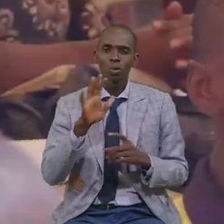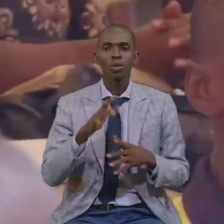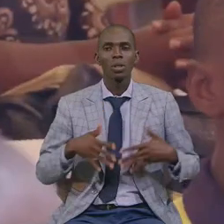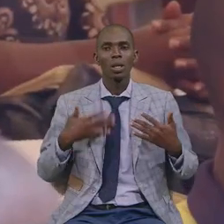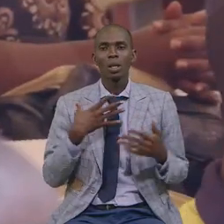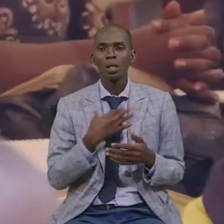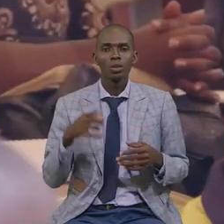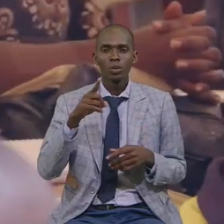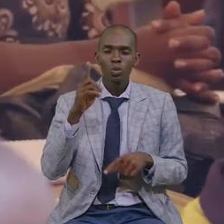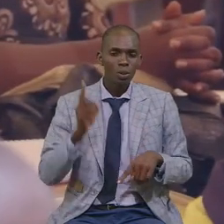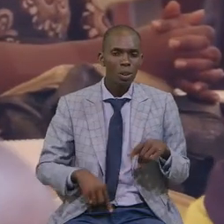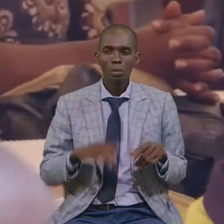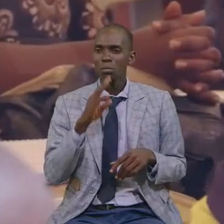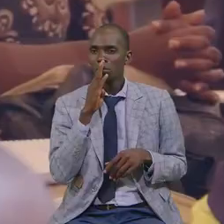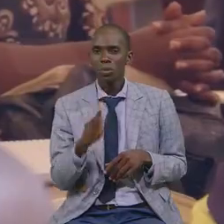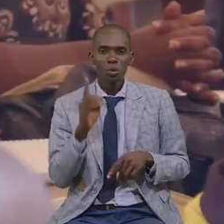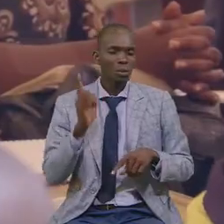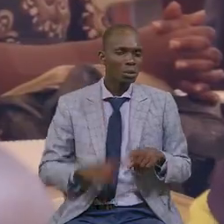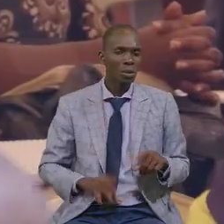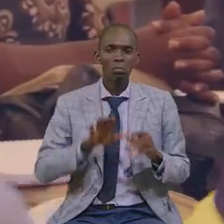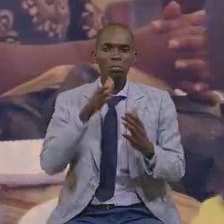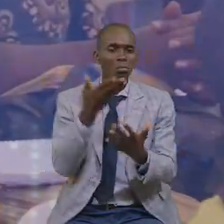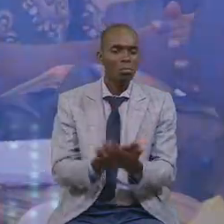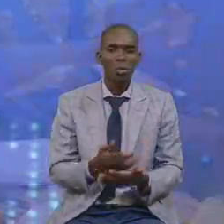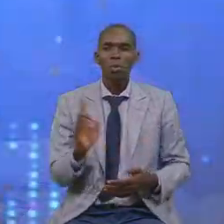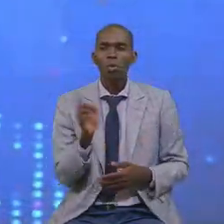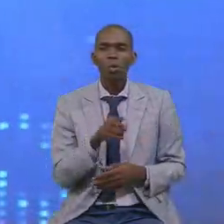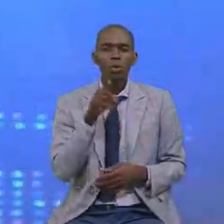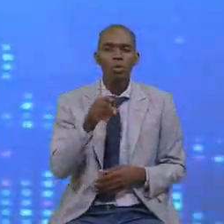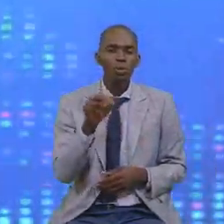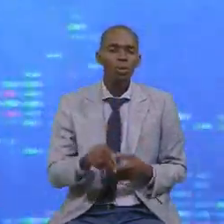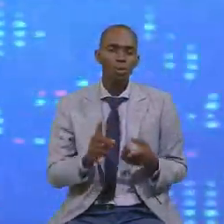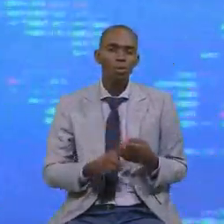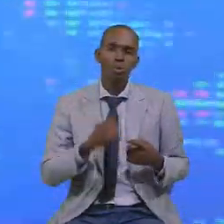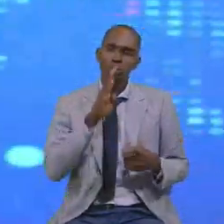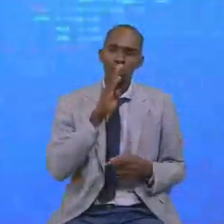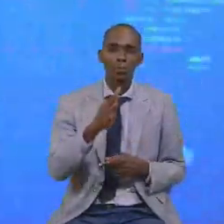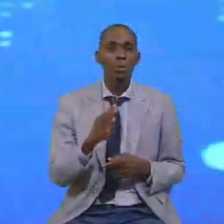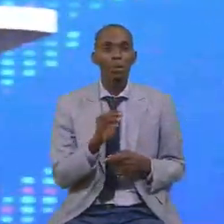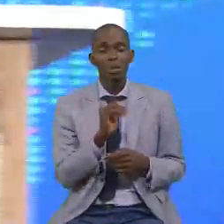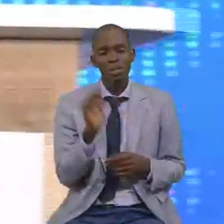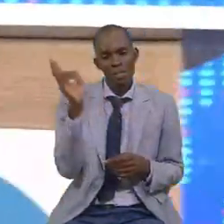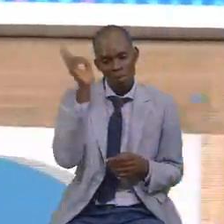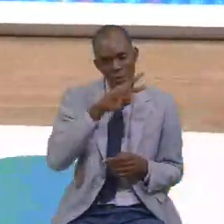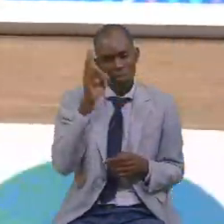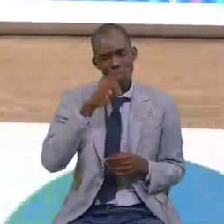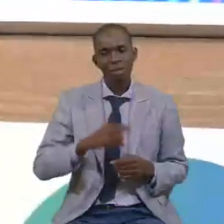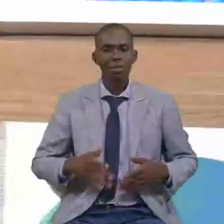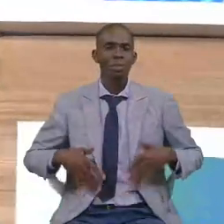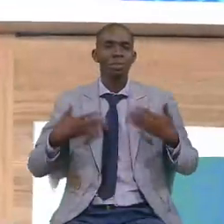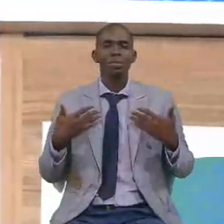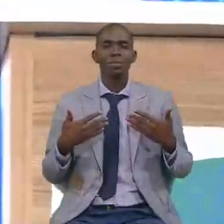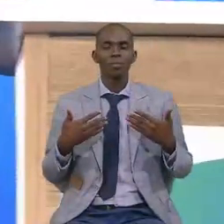be, and you cannot get to where you ought to go. A careless life. The one that